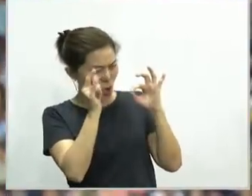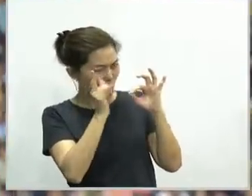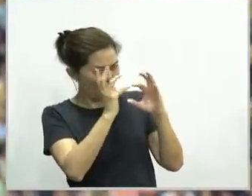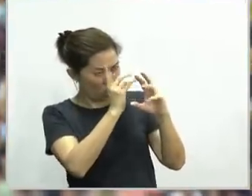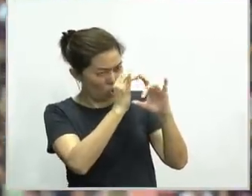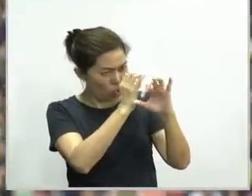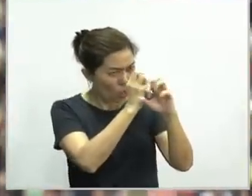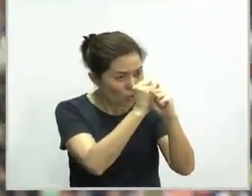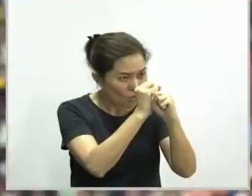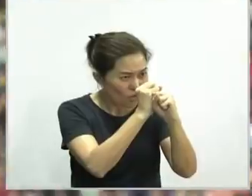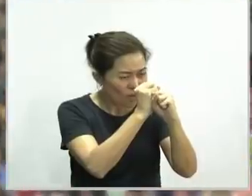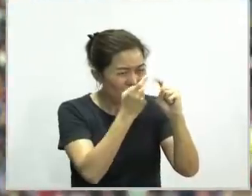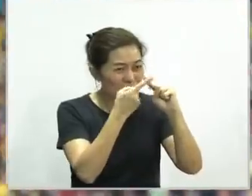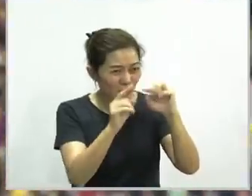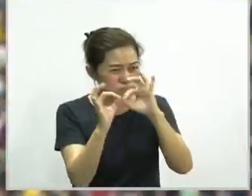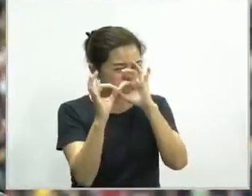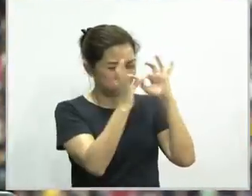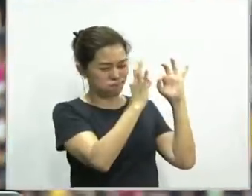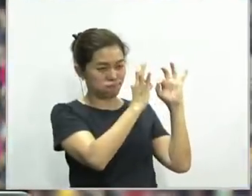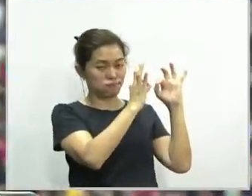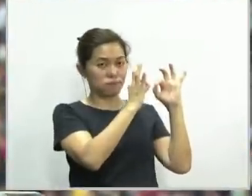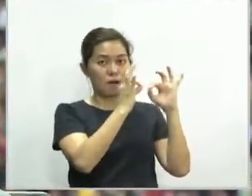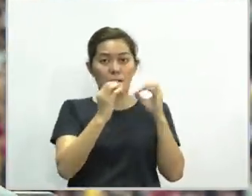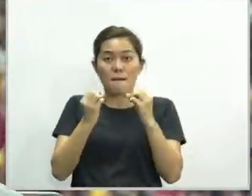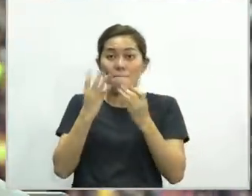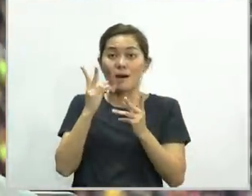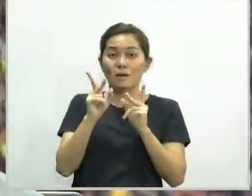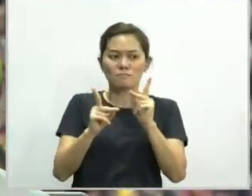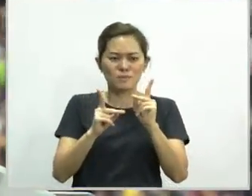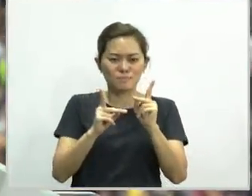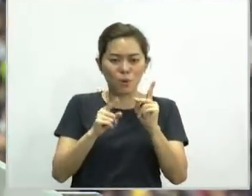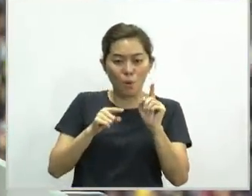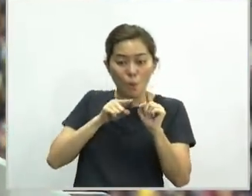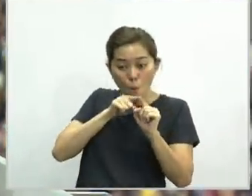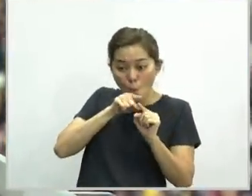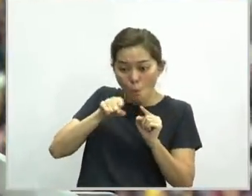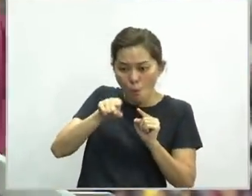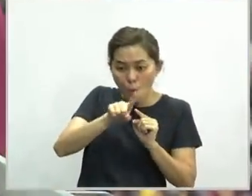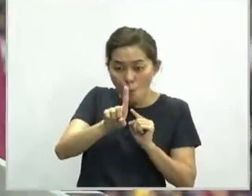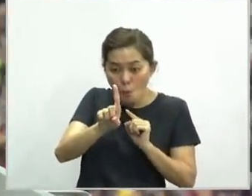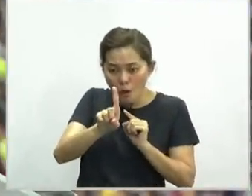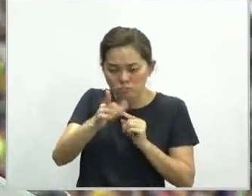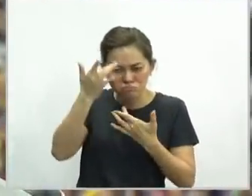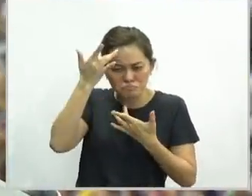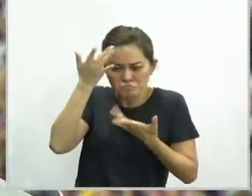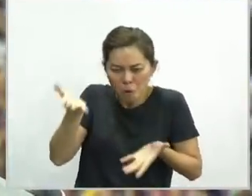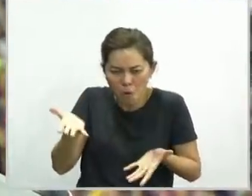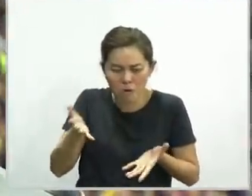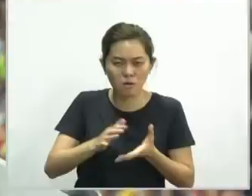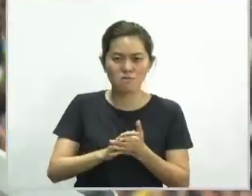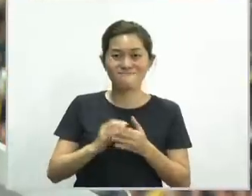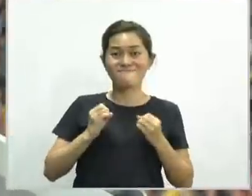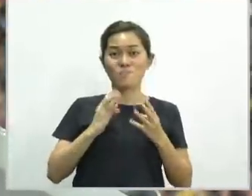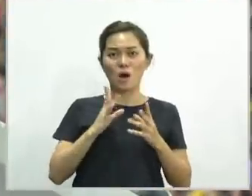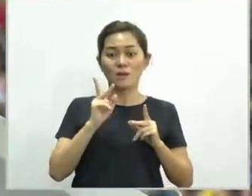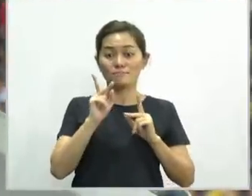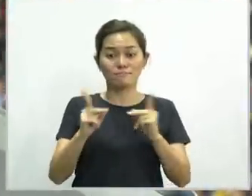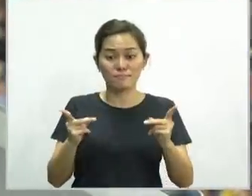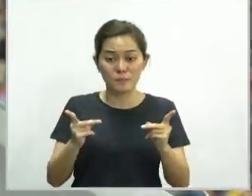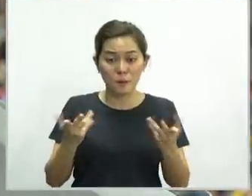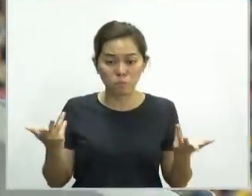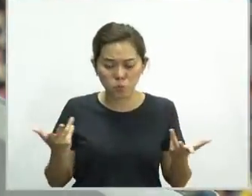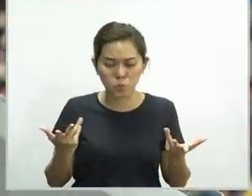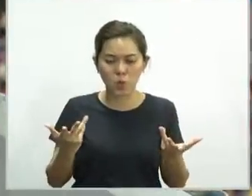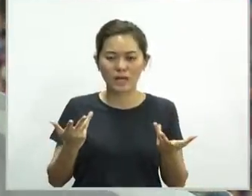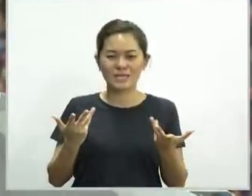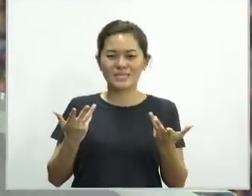many people do not know where they're going. Many people suffer